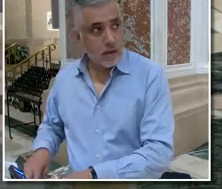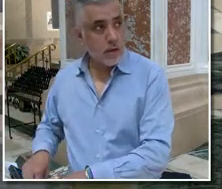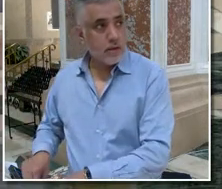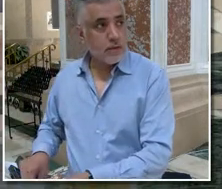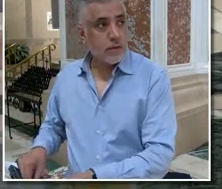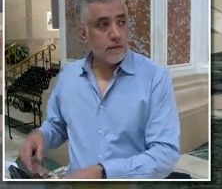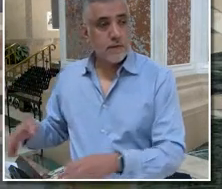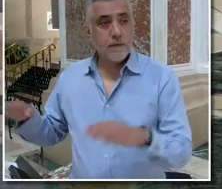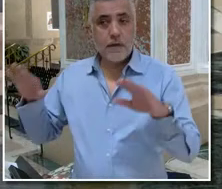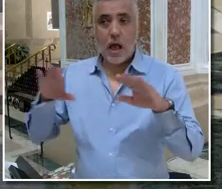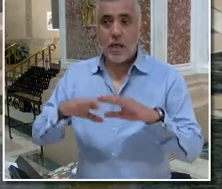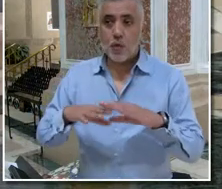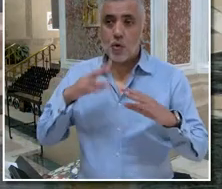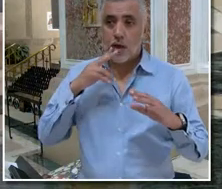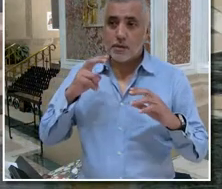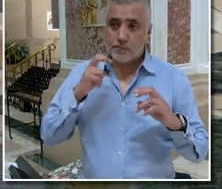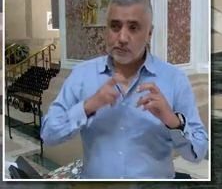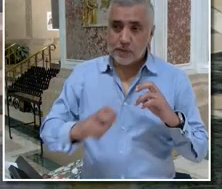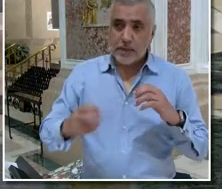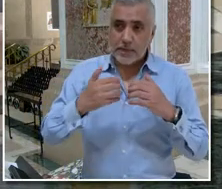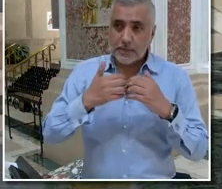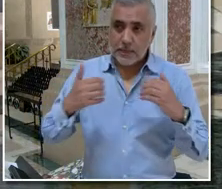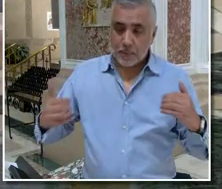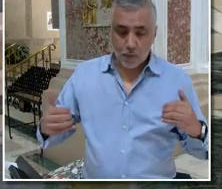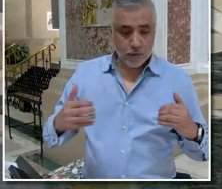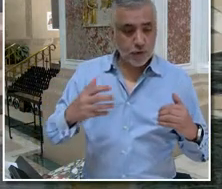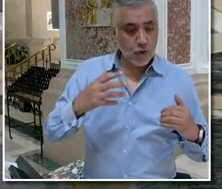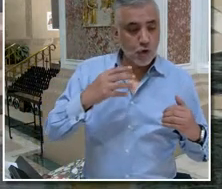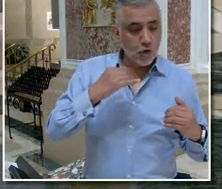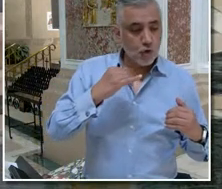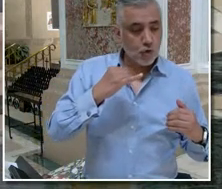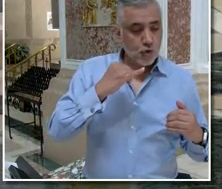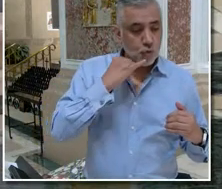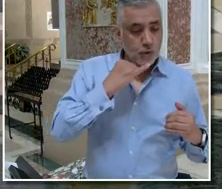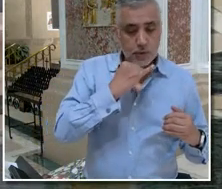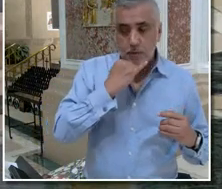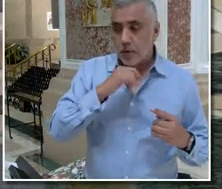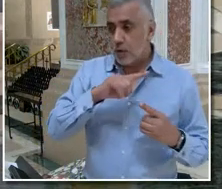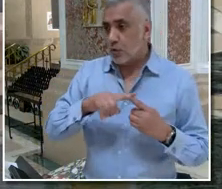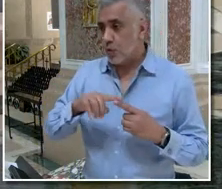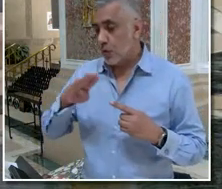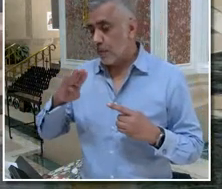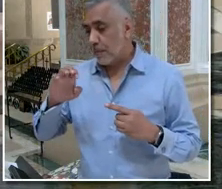pathway that separates Jerusalem from Bethany.